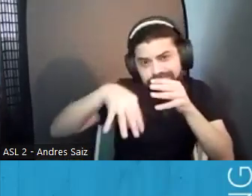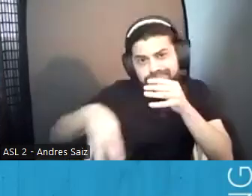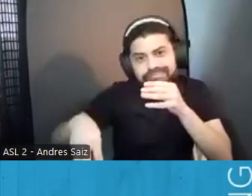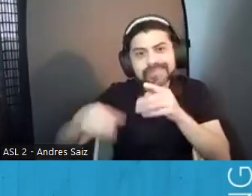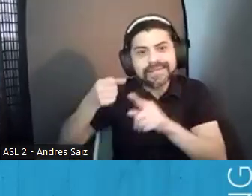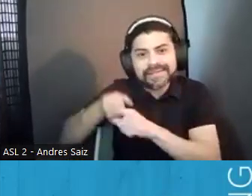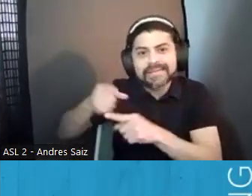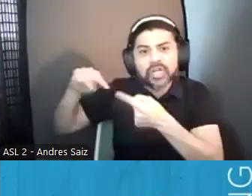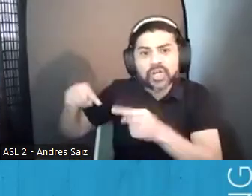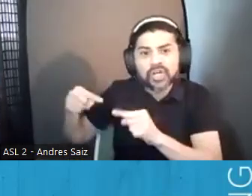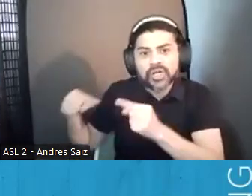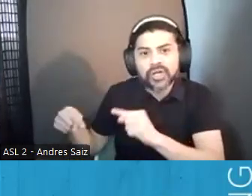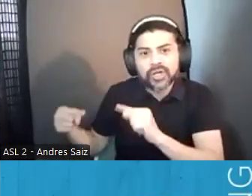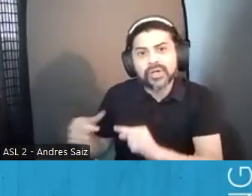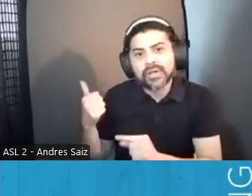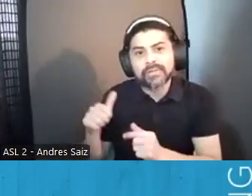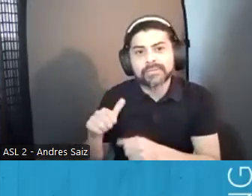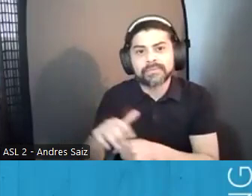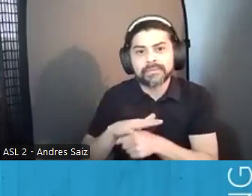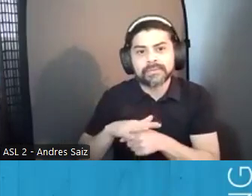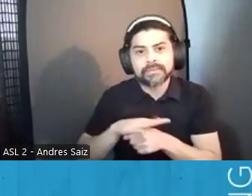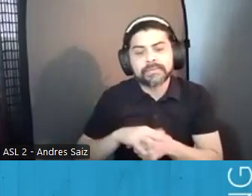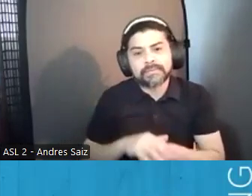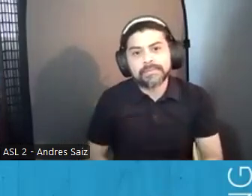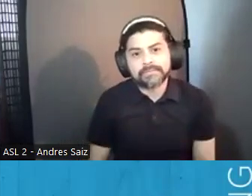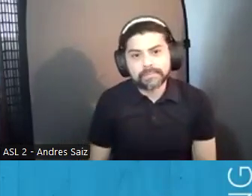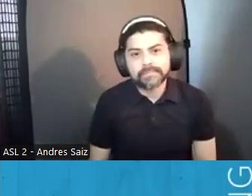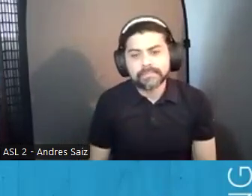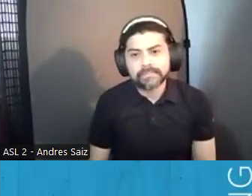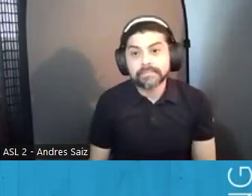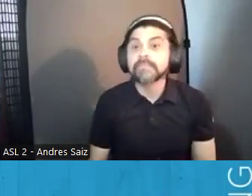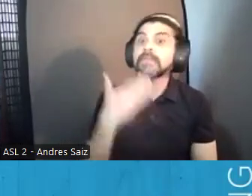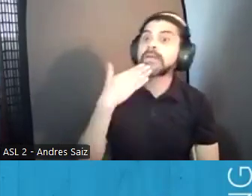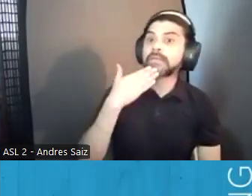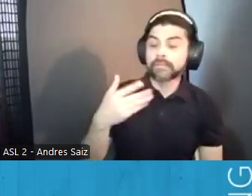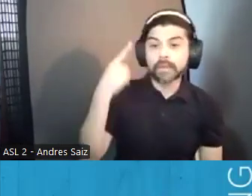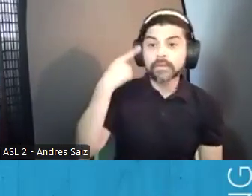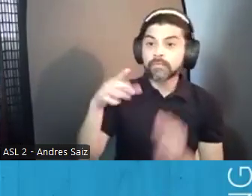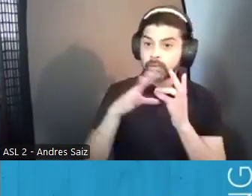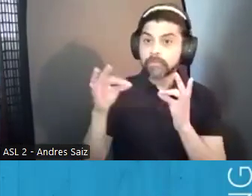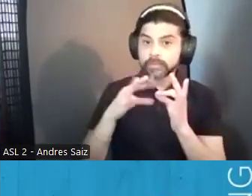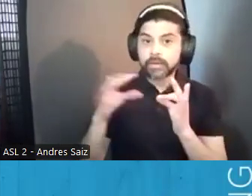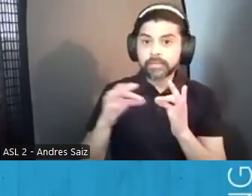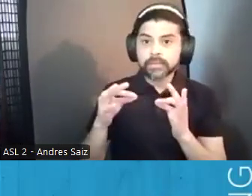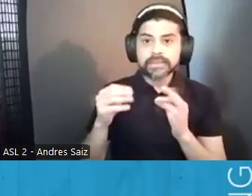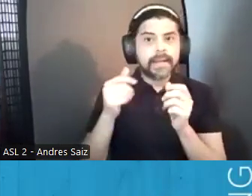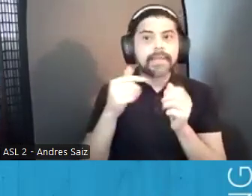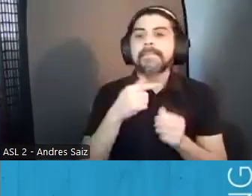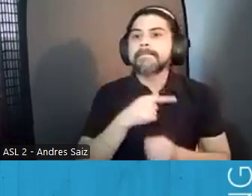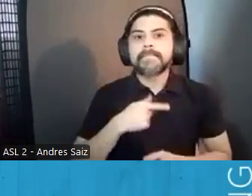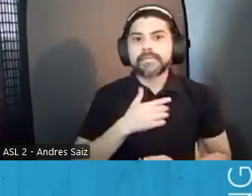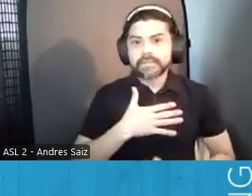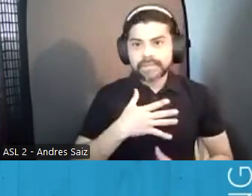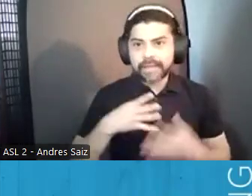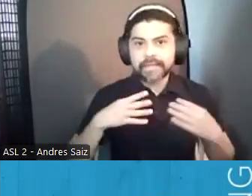look forward to working with you this year. Thank you very much for those comments, and absolutely accept the invitation to partner in lifting up